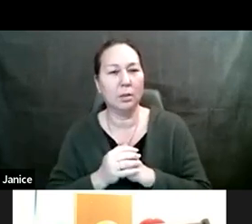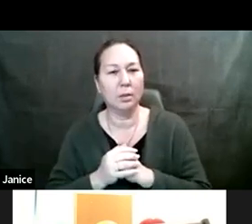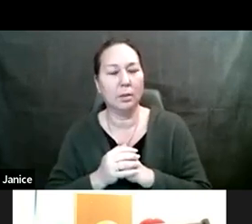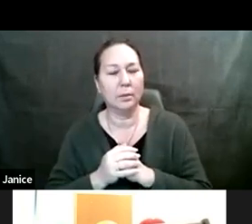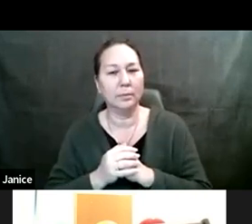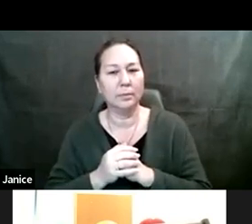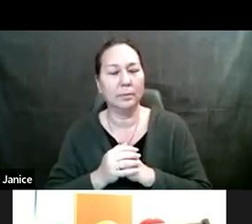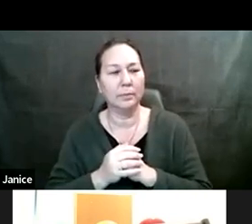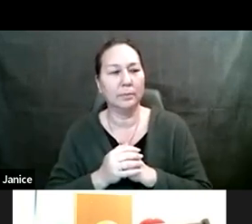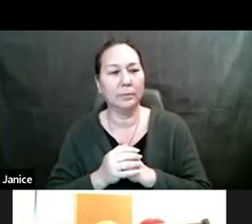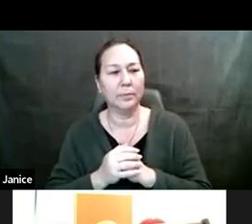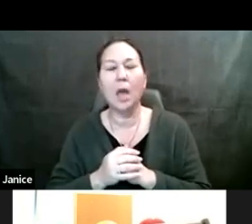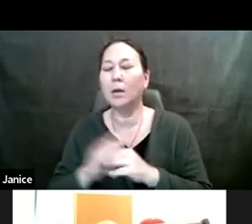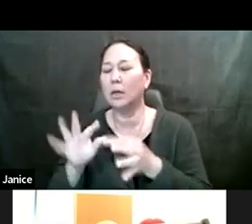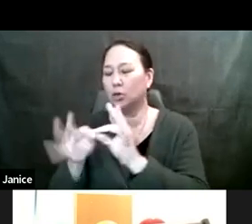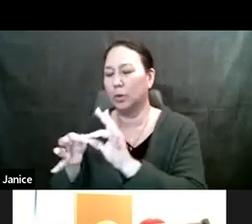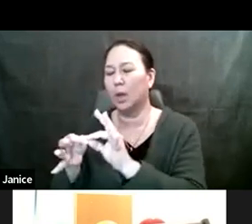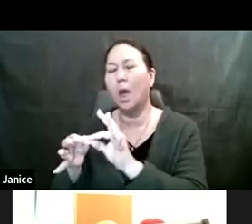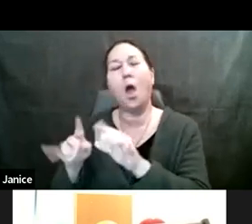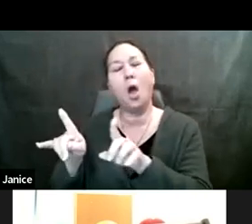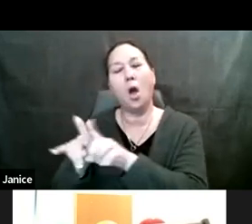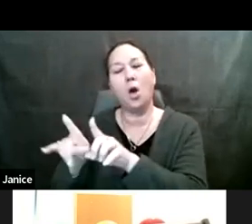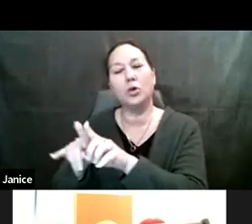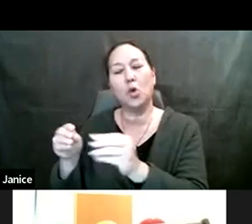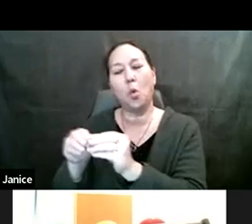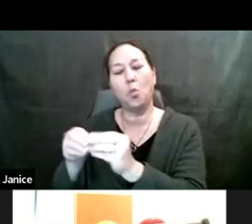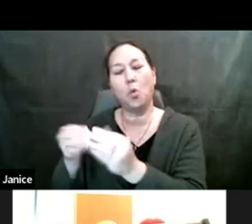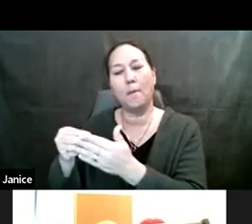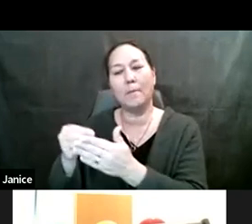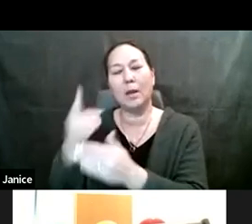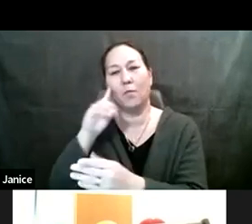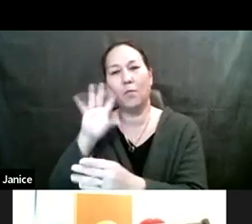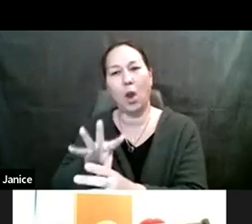they're also putting more money for inclusive education